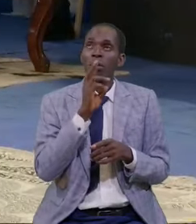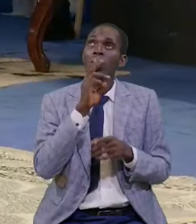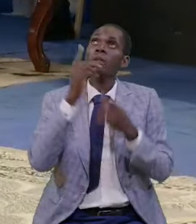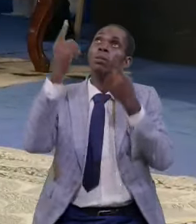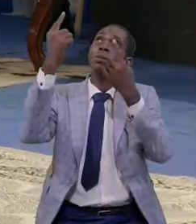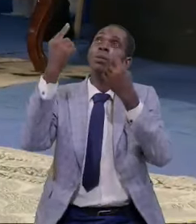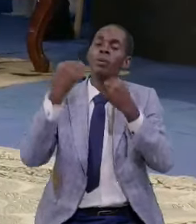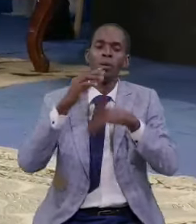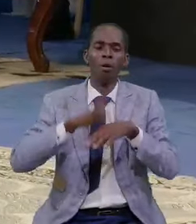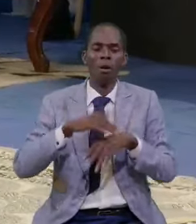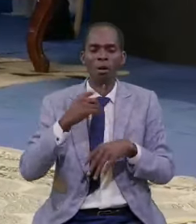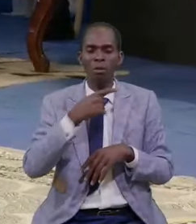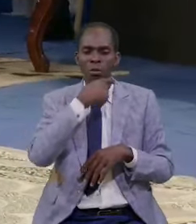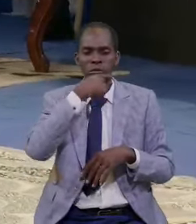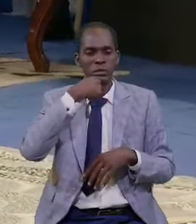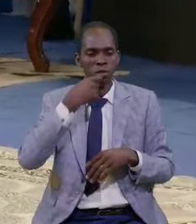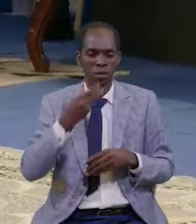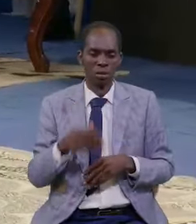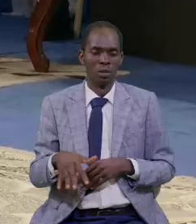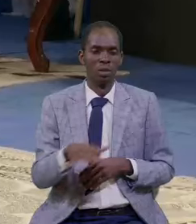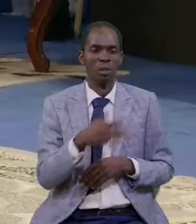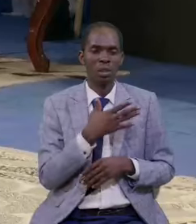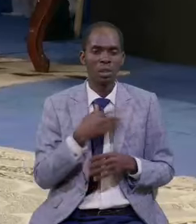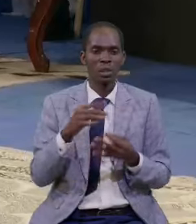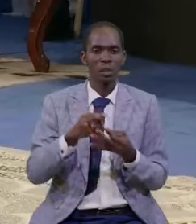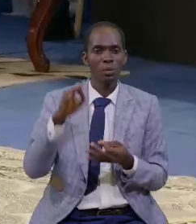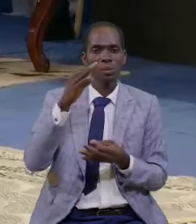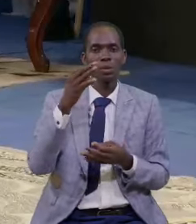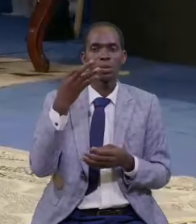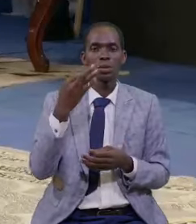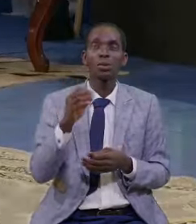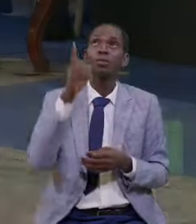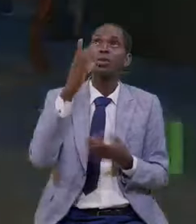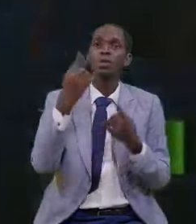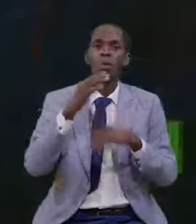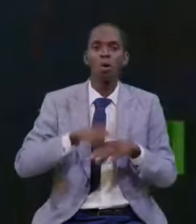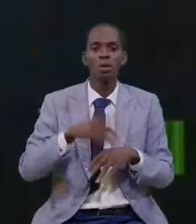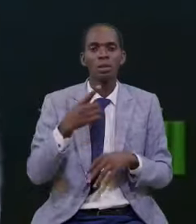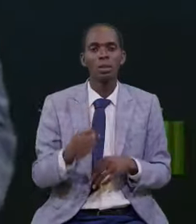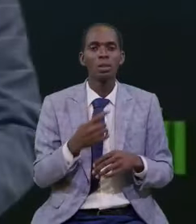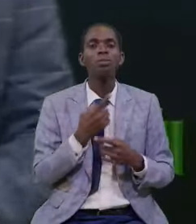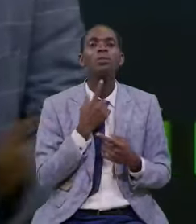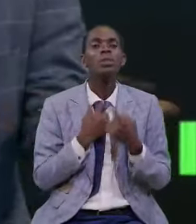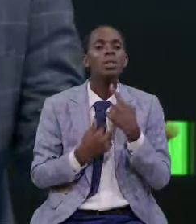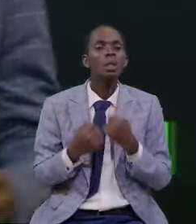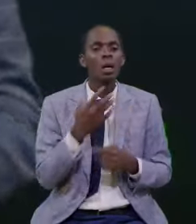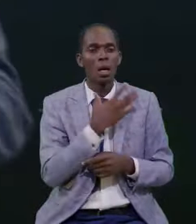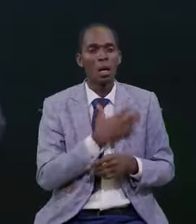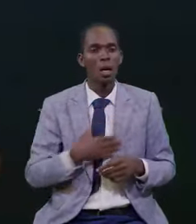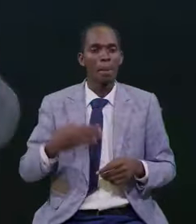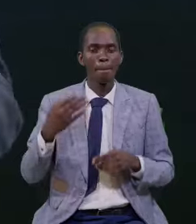land, and the spirit comes upon the thirsty. And then it says, and my blessing